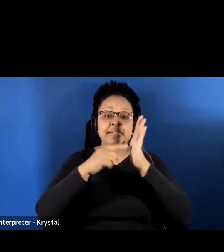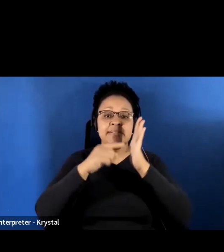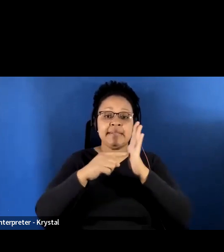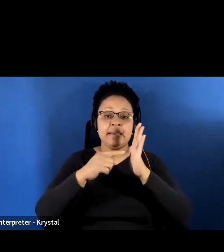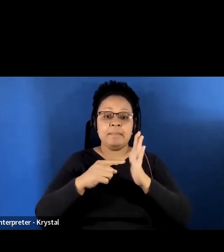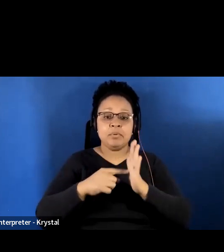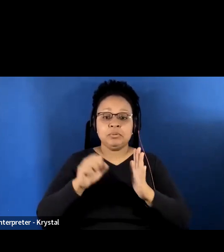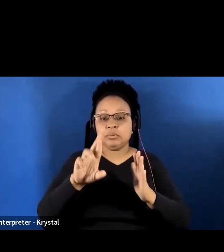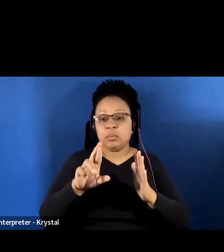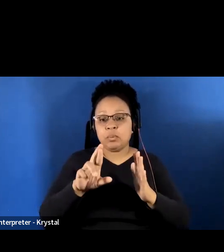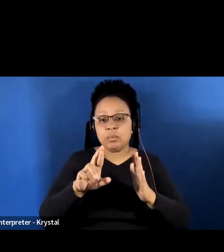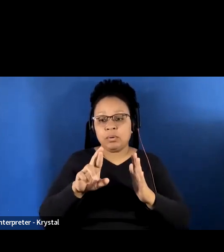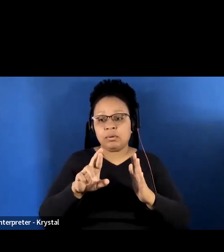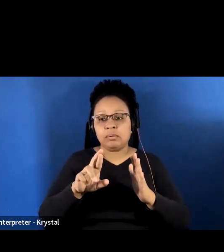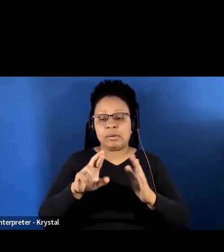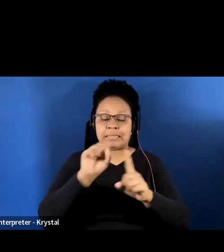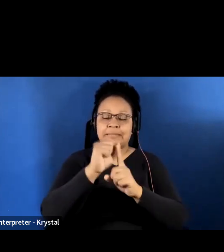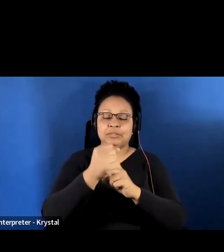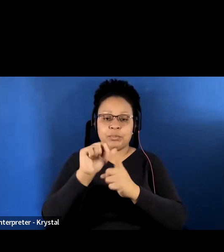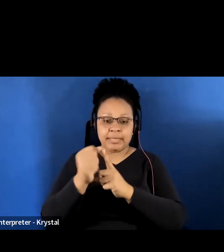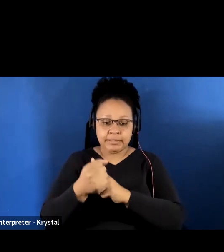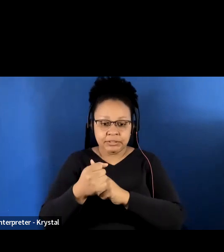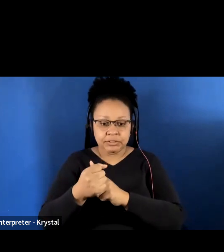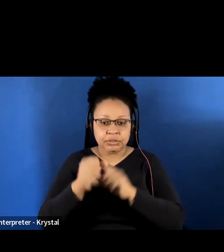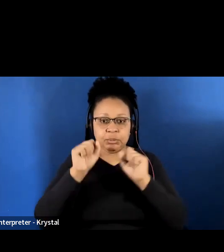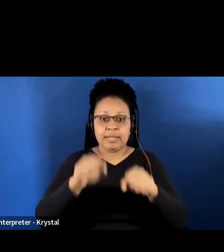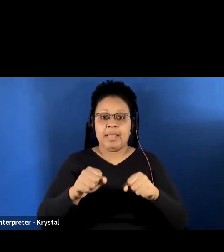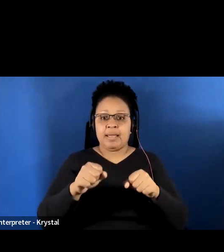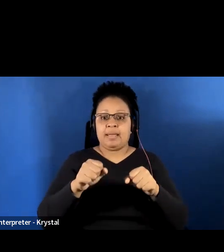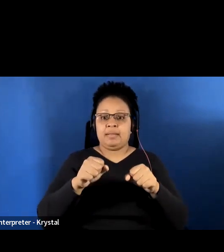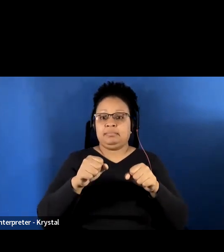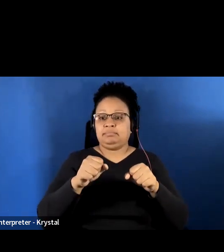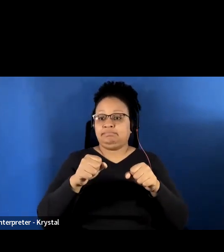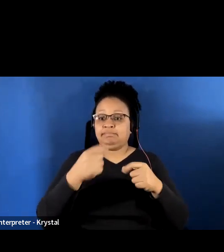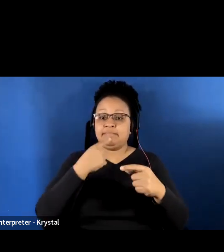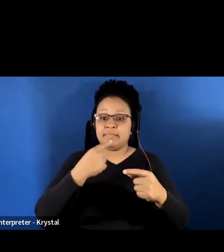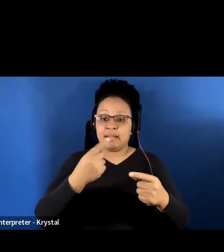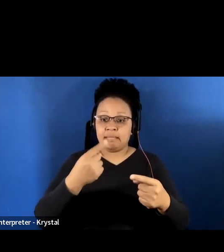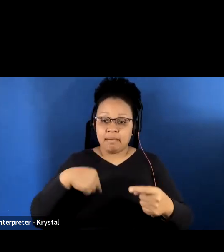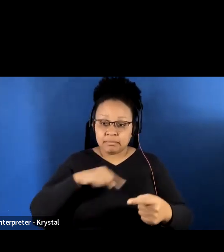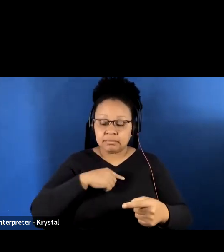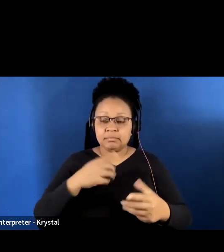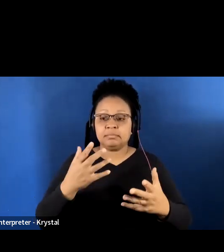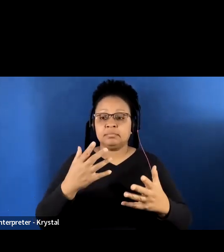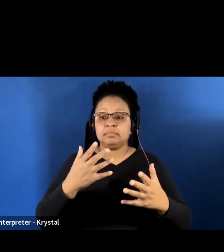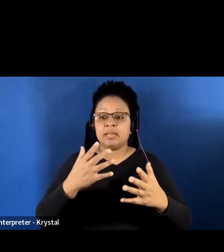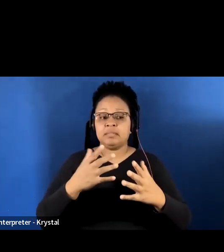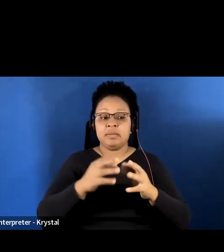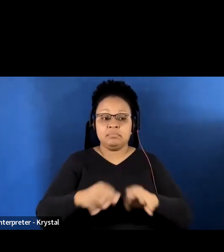examples or any situations that they can share that has been critical